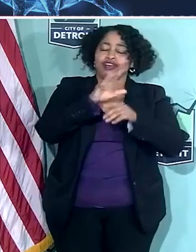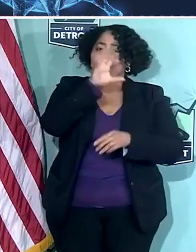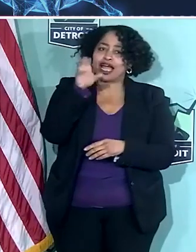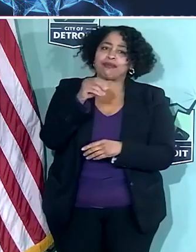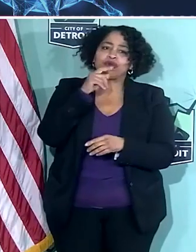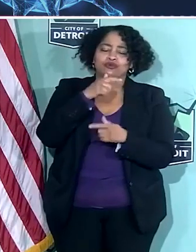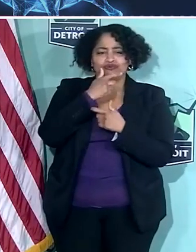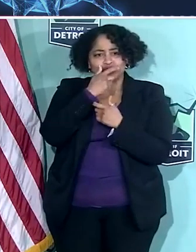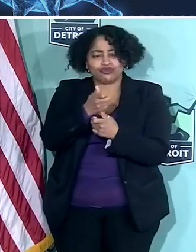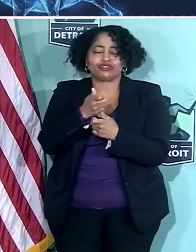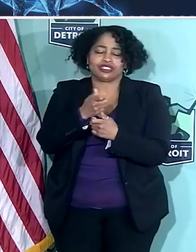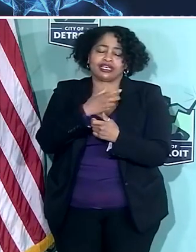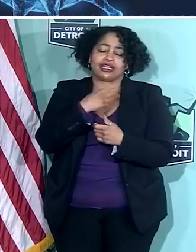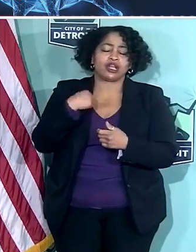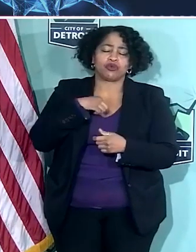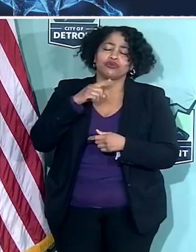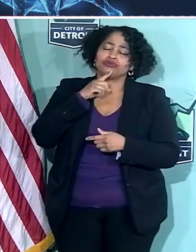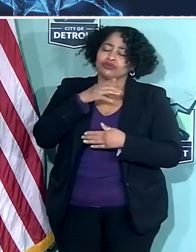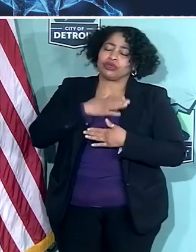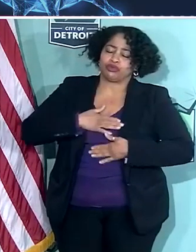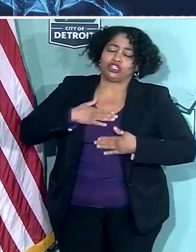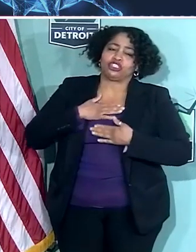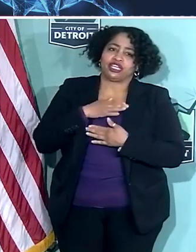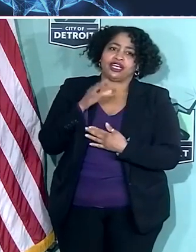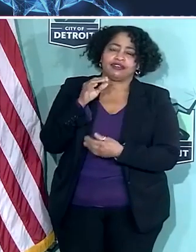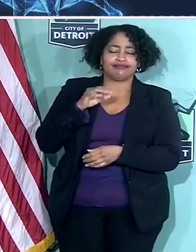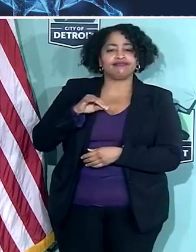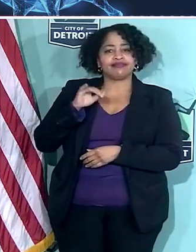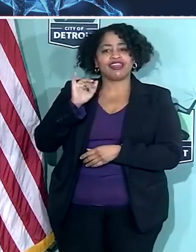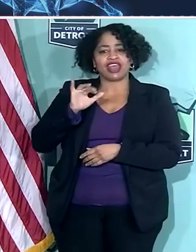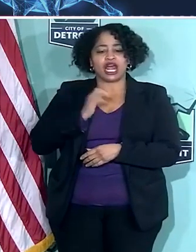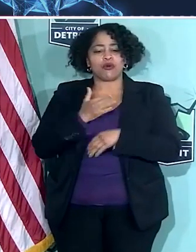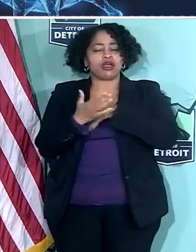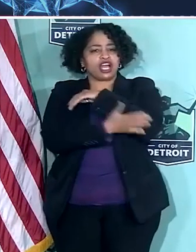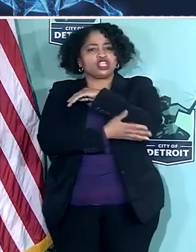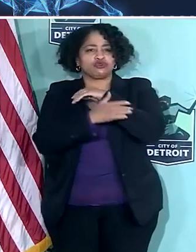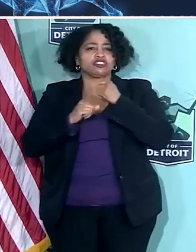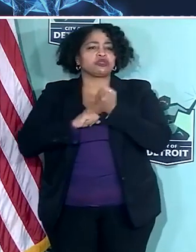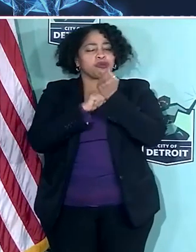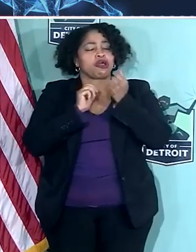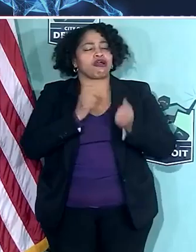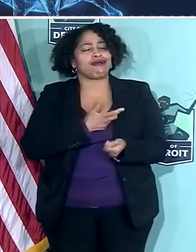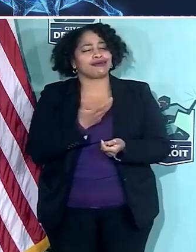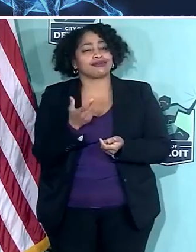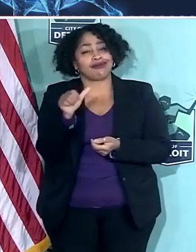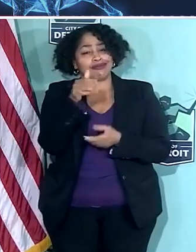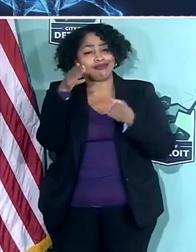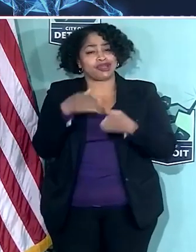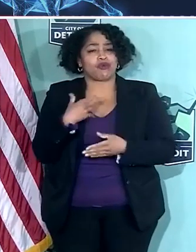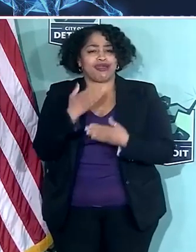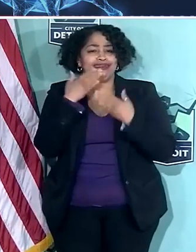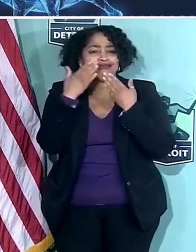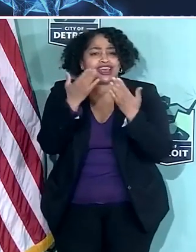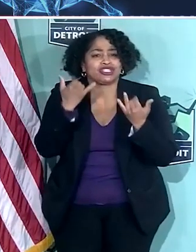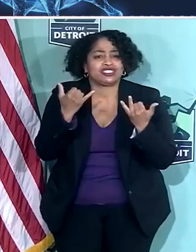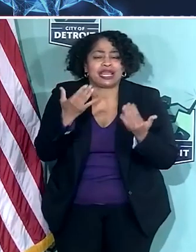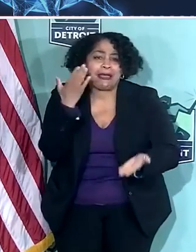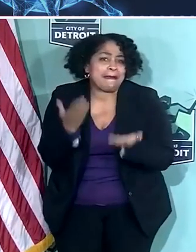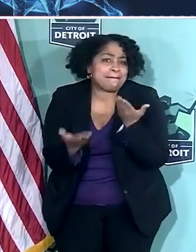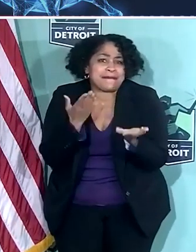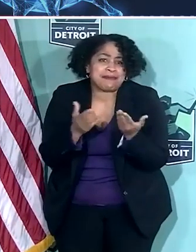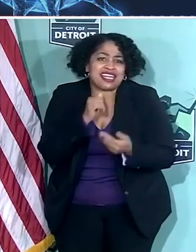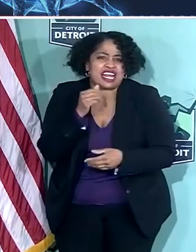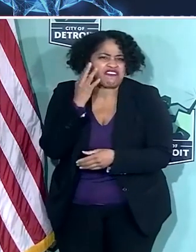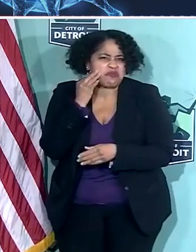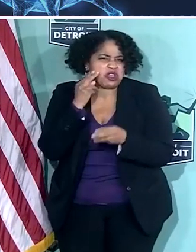we deeply appreciate the fact the country seems behind us. The other person I want to thank today may not be a familiar